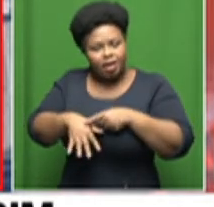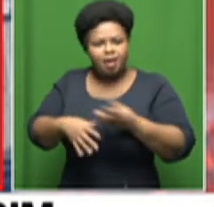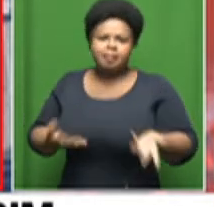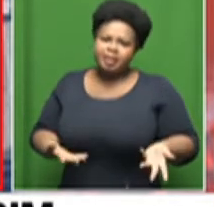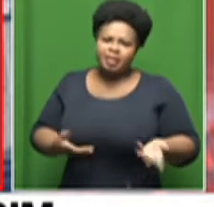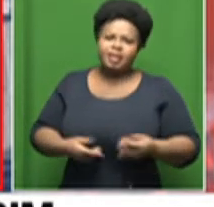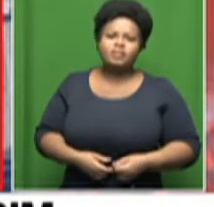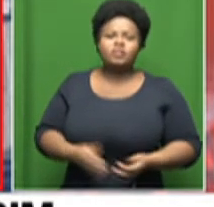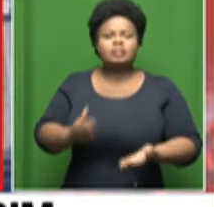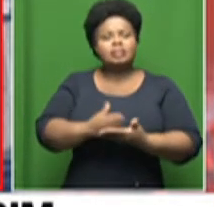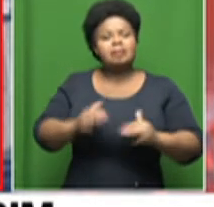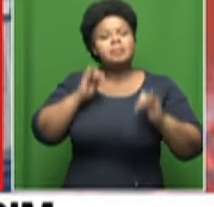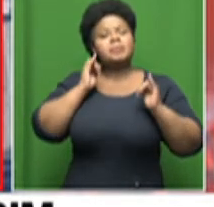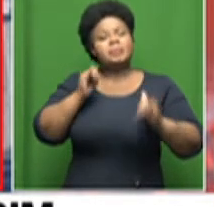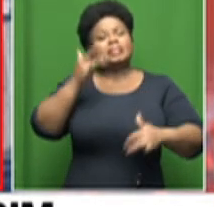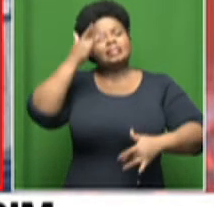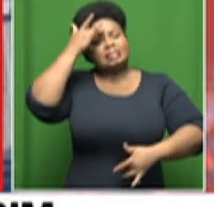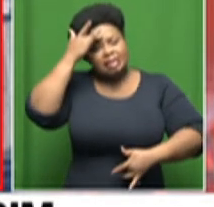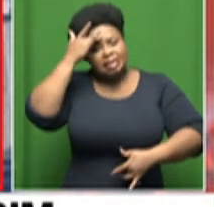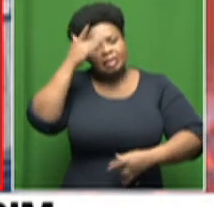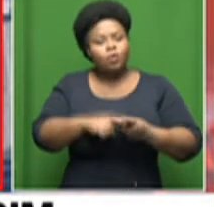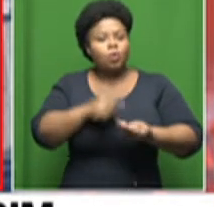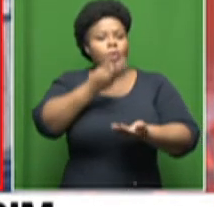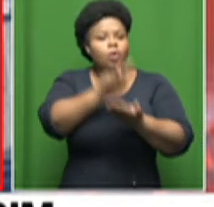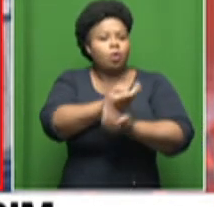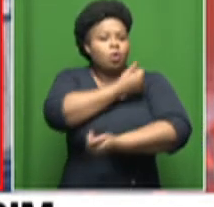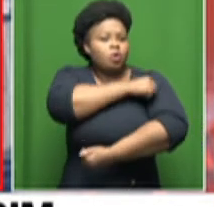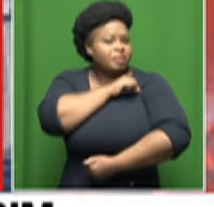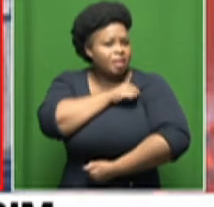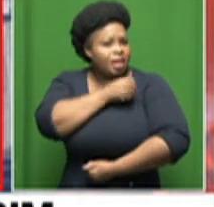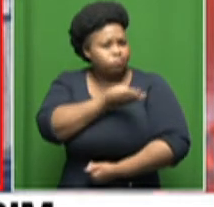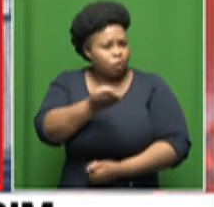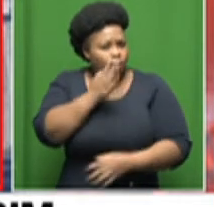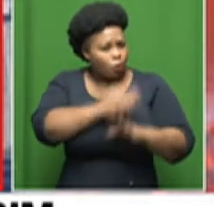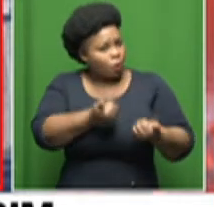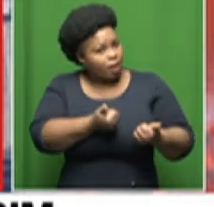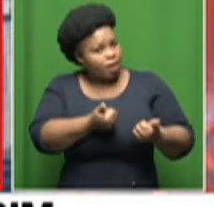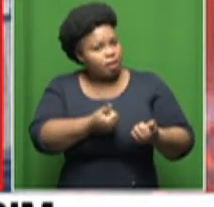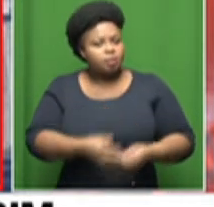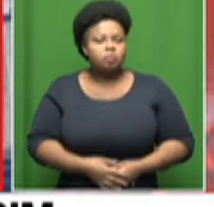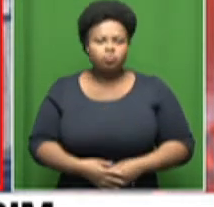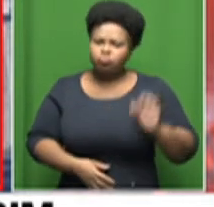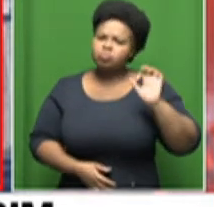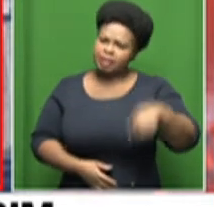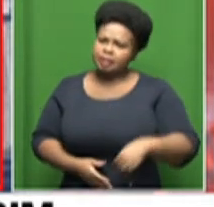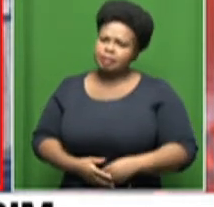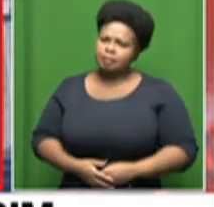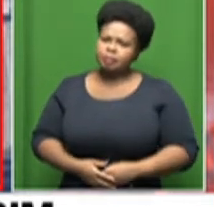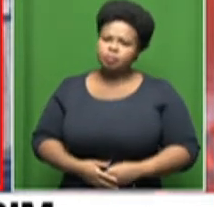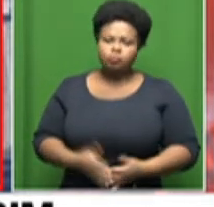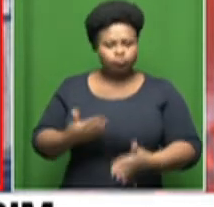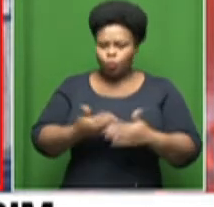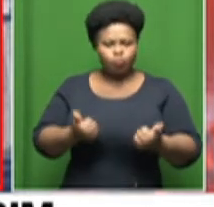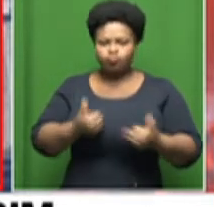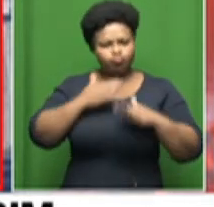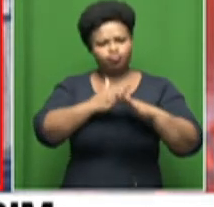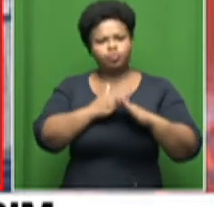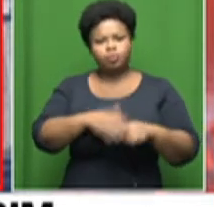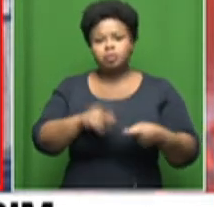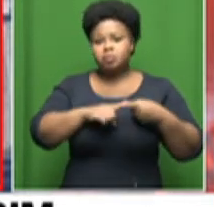against severe disease and hospitalization? So the answer there is yes, pretty well. The